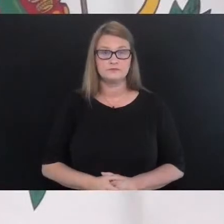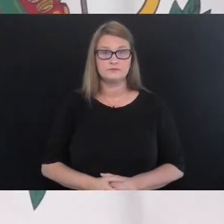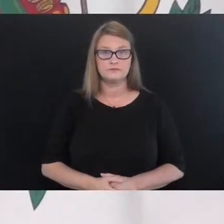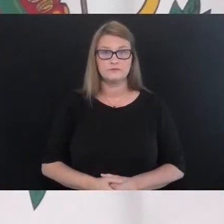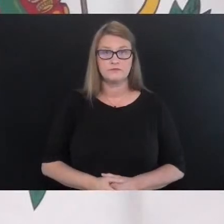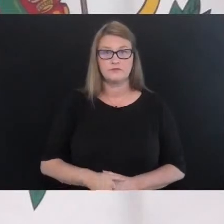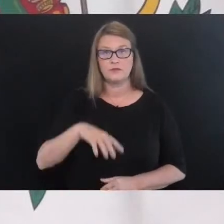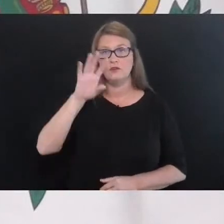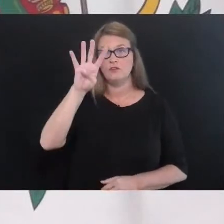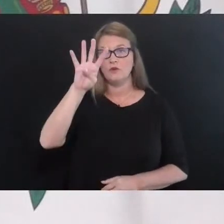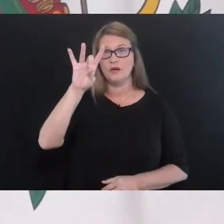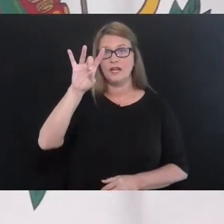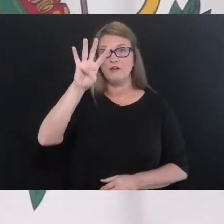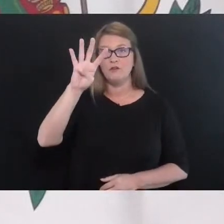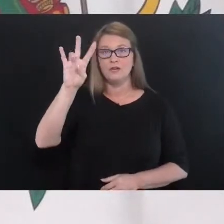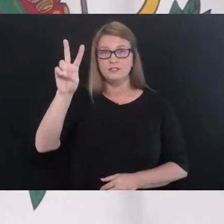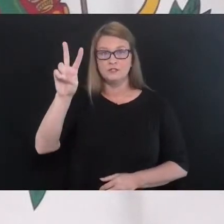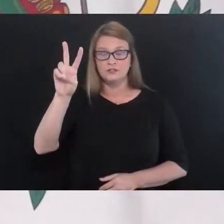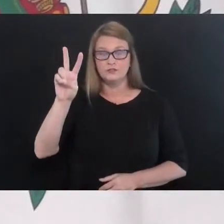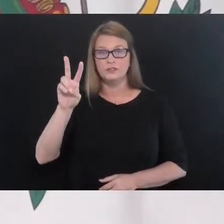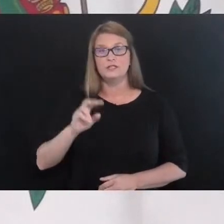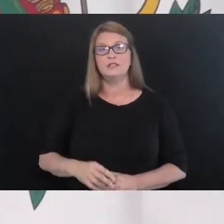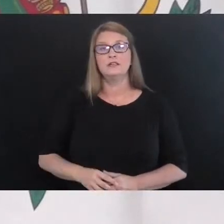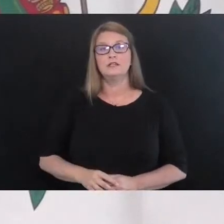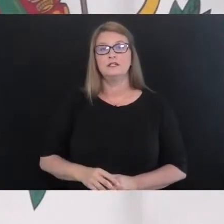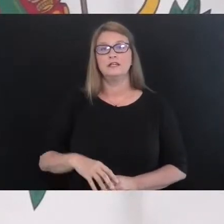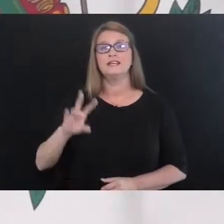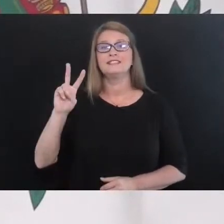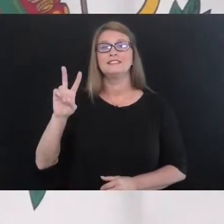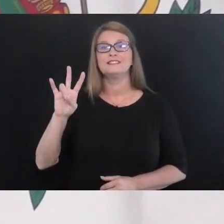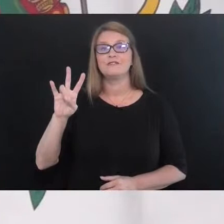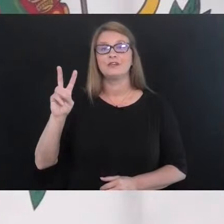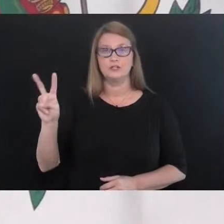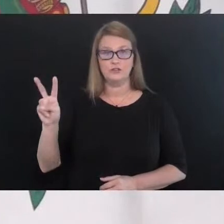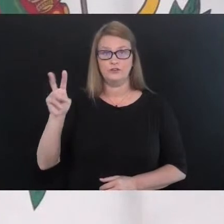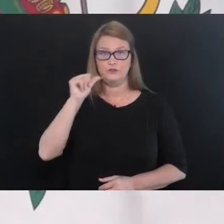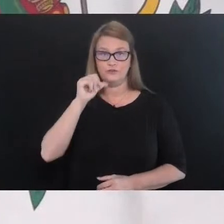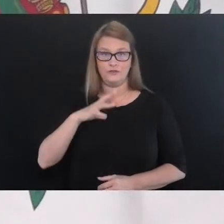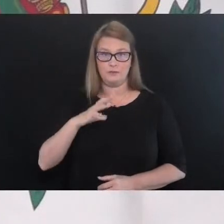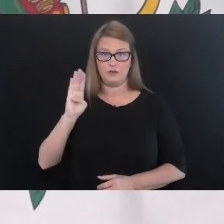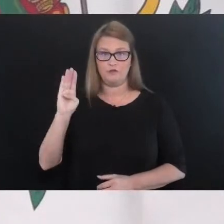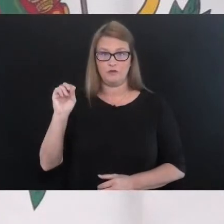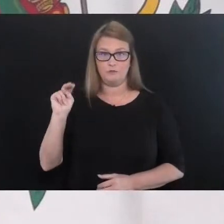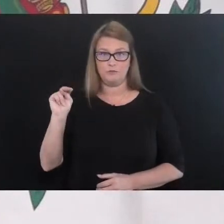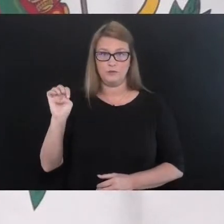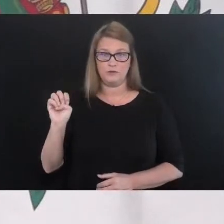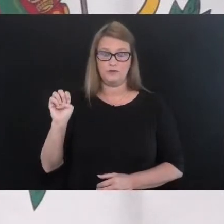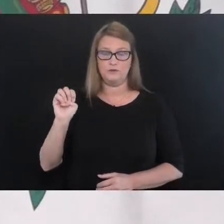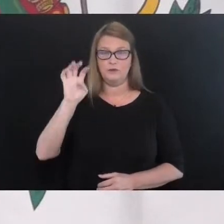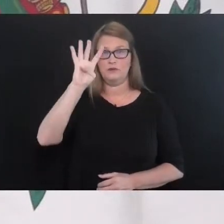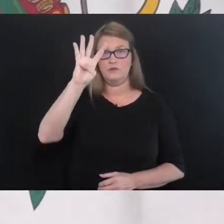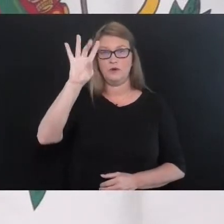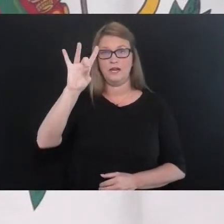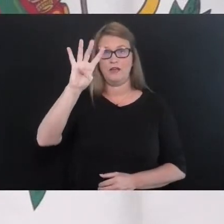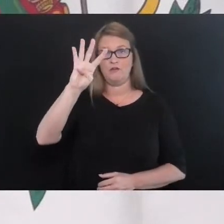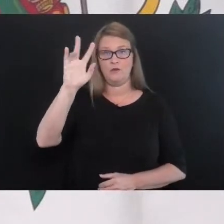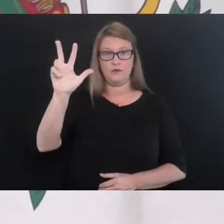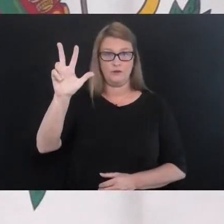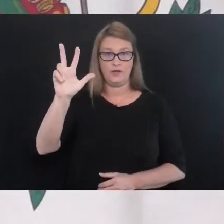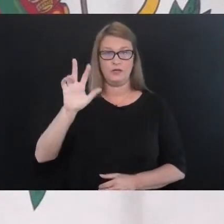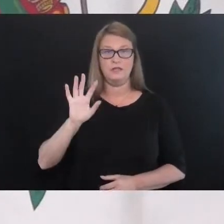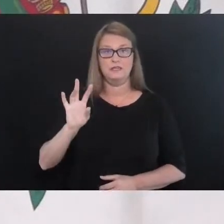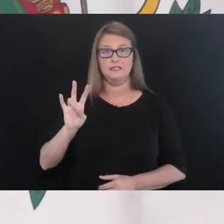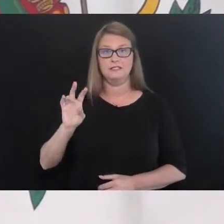The 4,842nd death, a 72-year-old female from Boone County. The 4,843rd death,